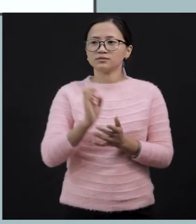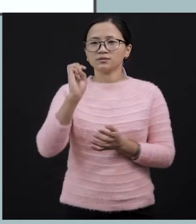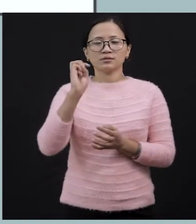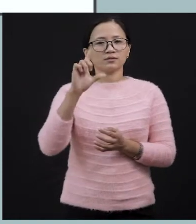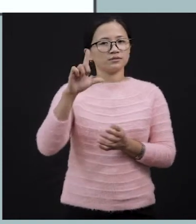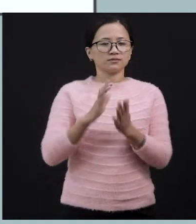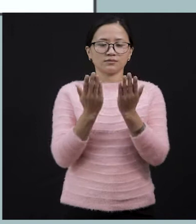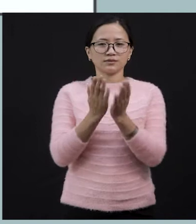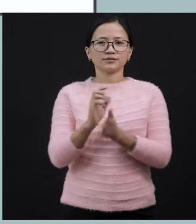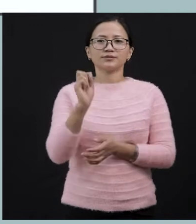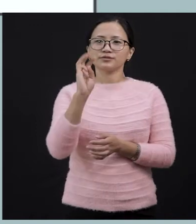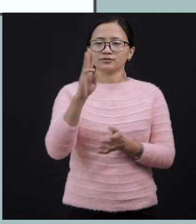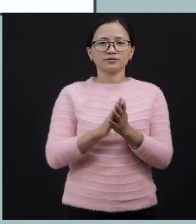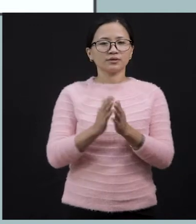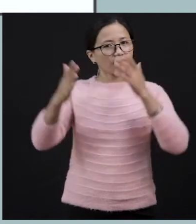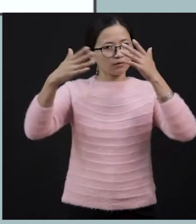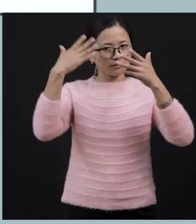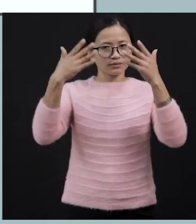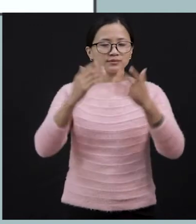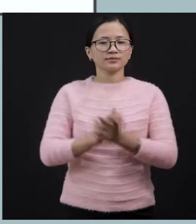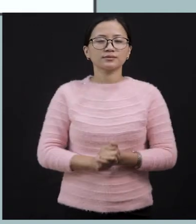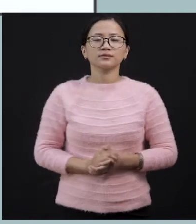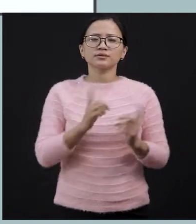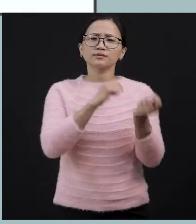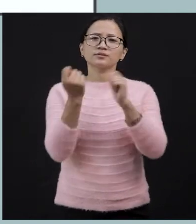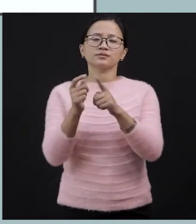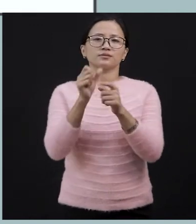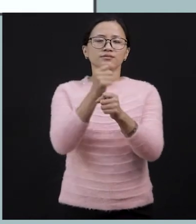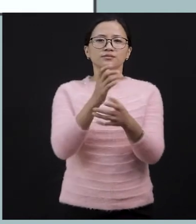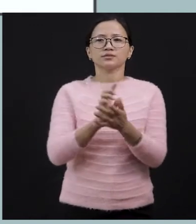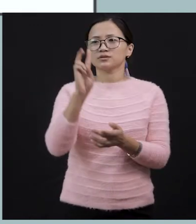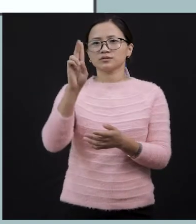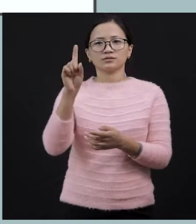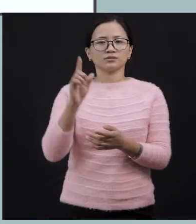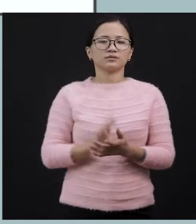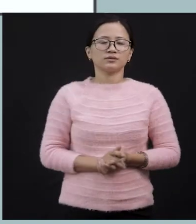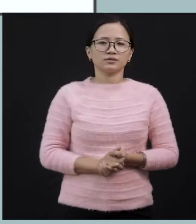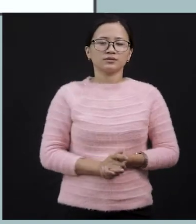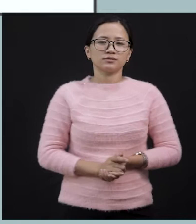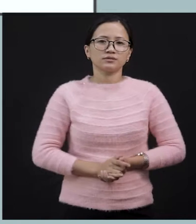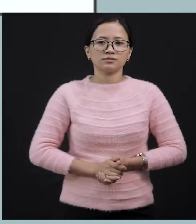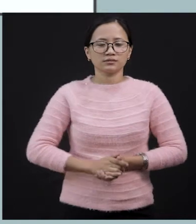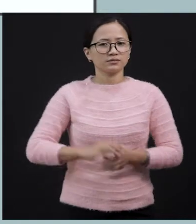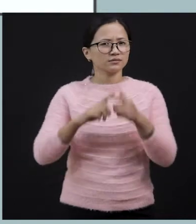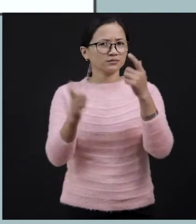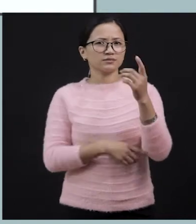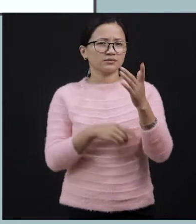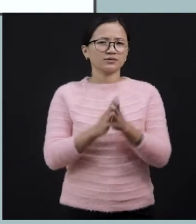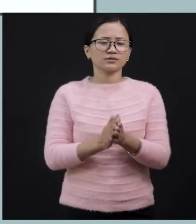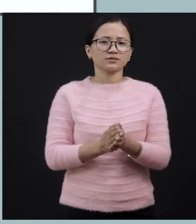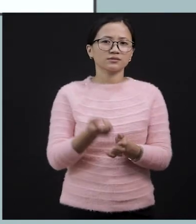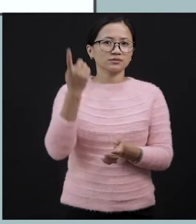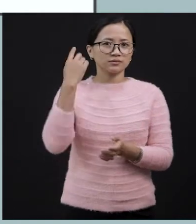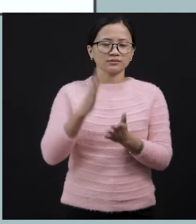3, air. Okay? Now, so you can all turn to page 21. In our last class, we